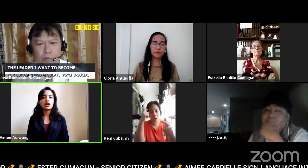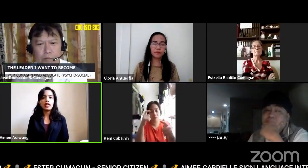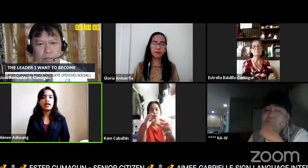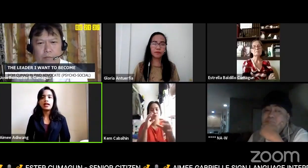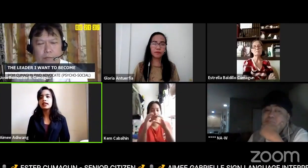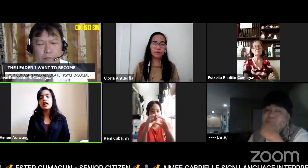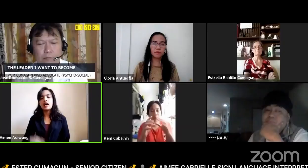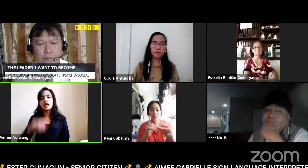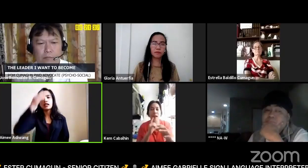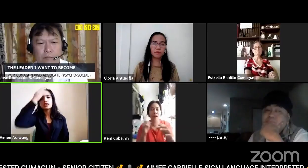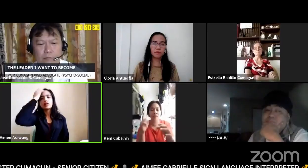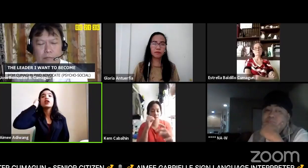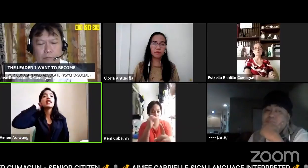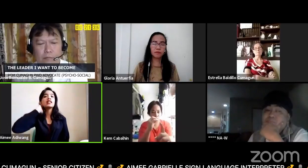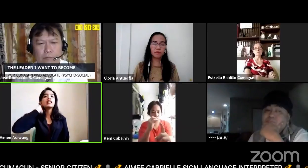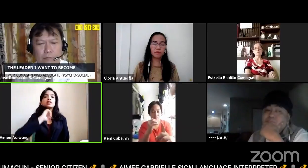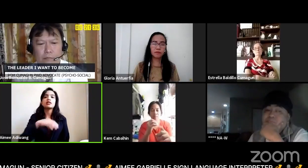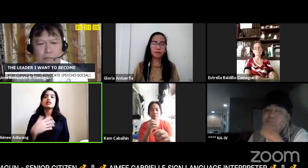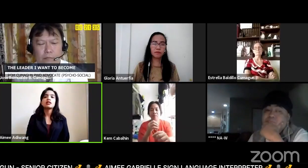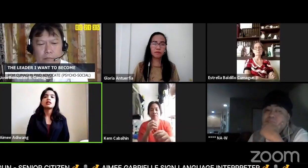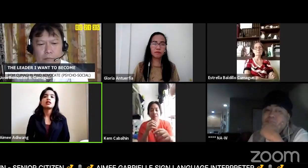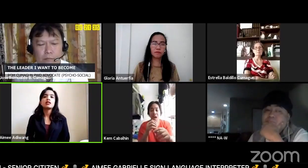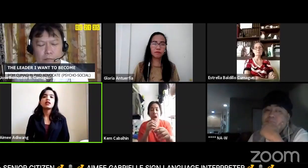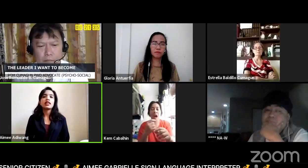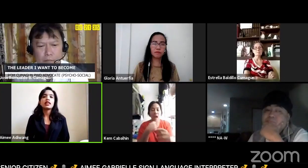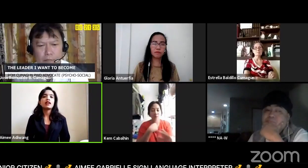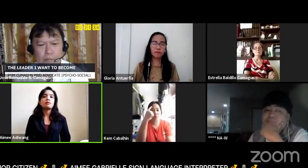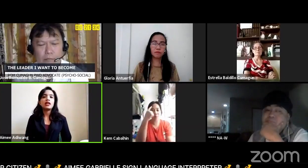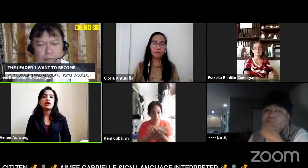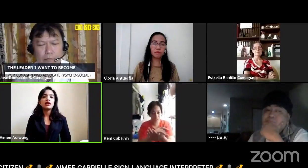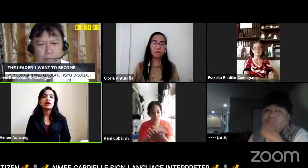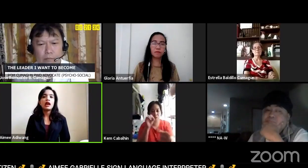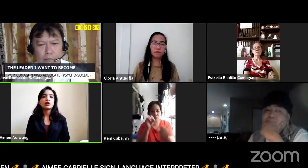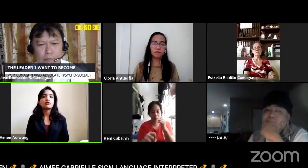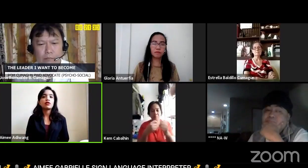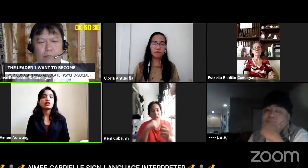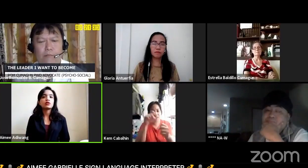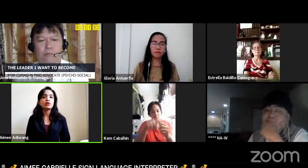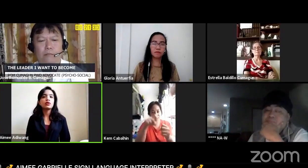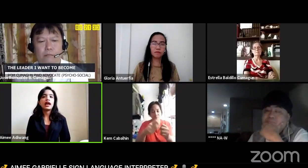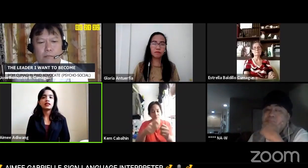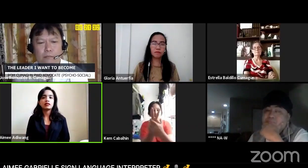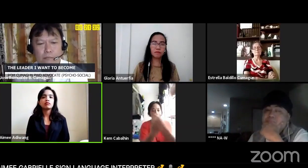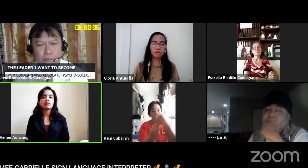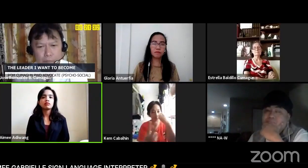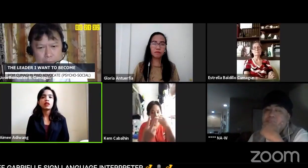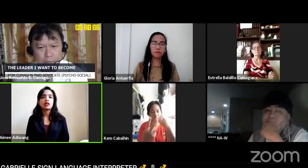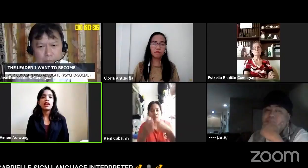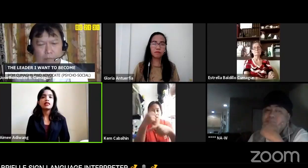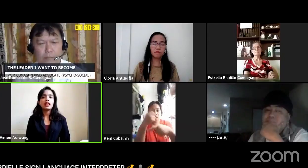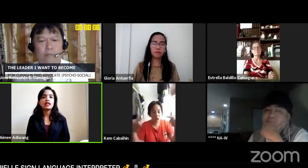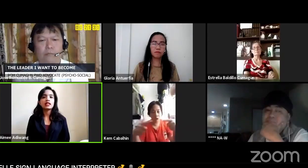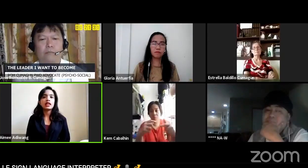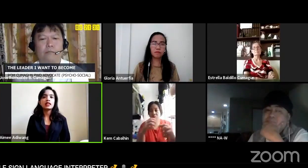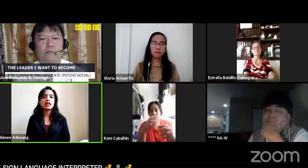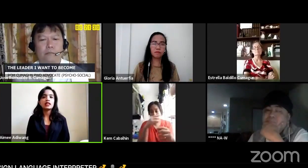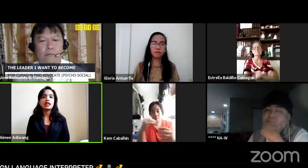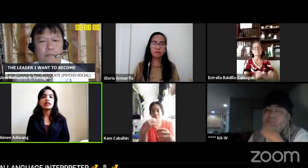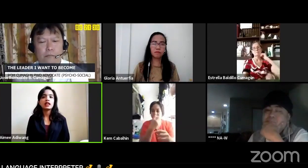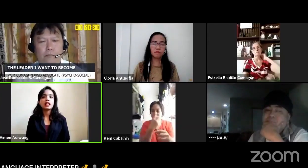orally talking, oral therapy. I was forced to do that. And